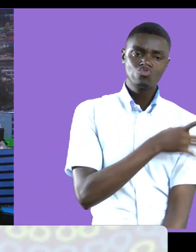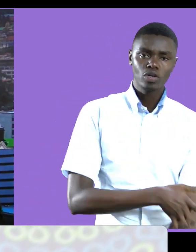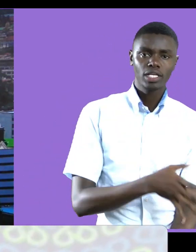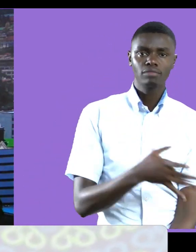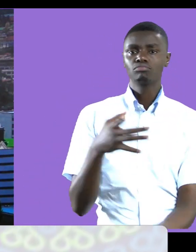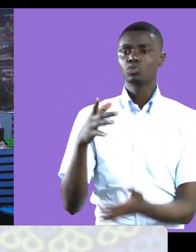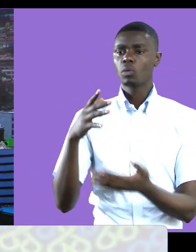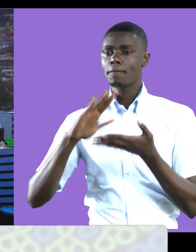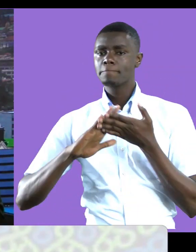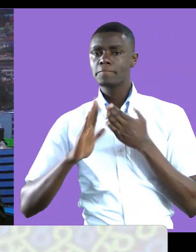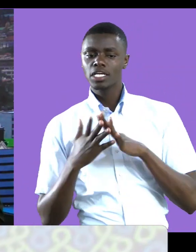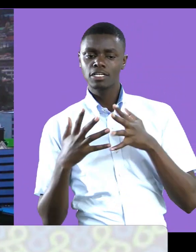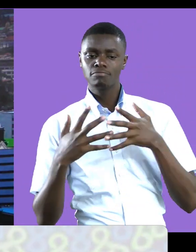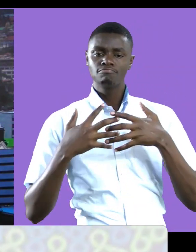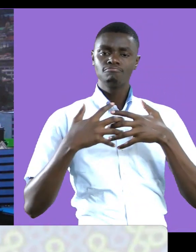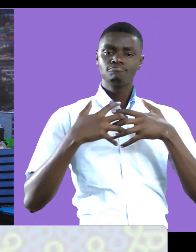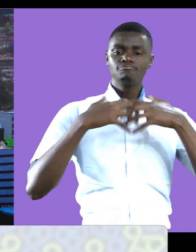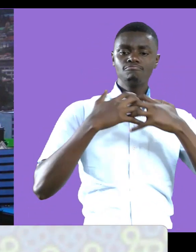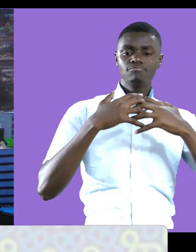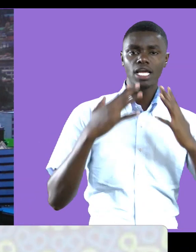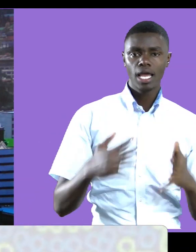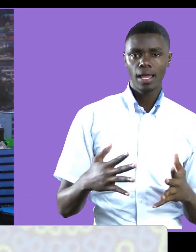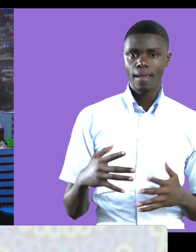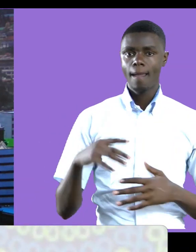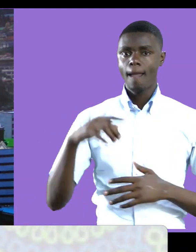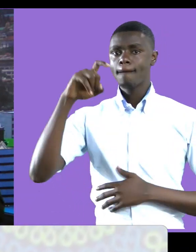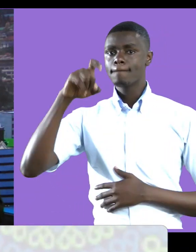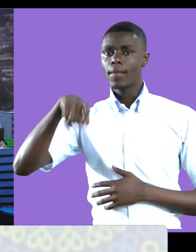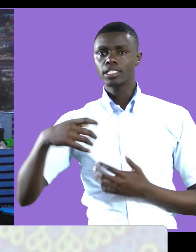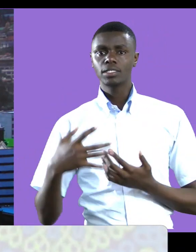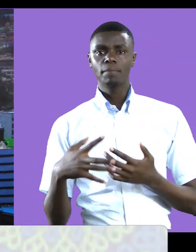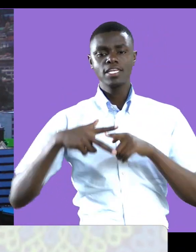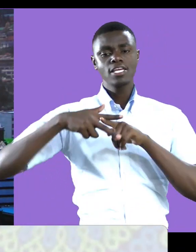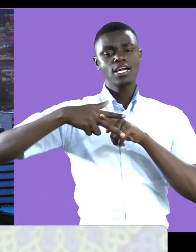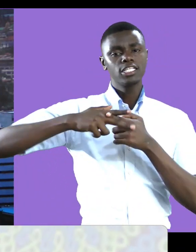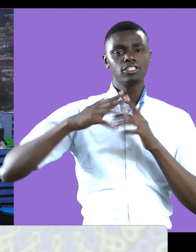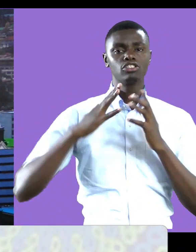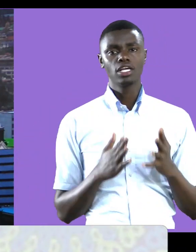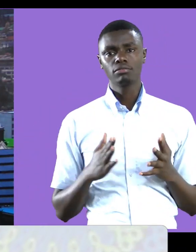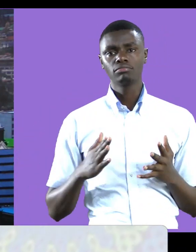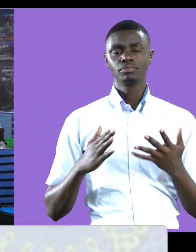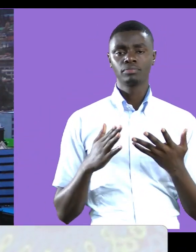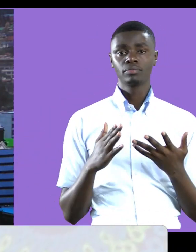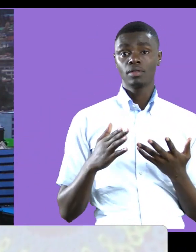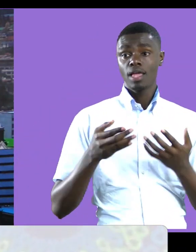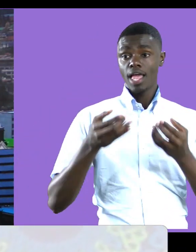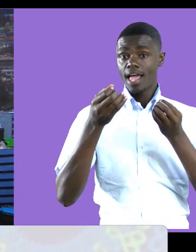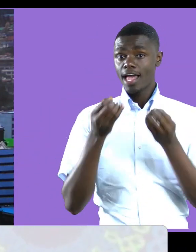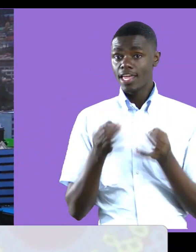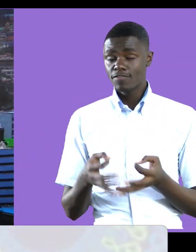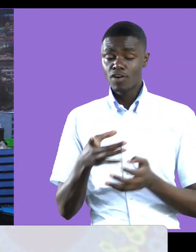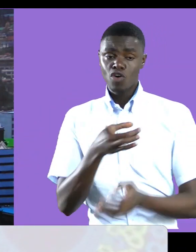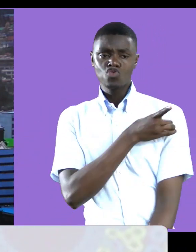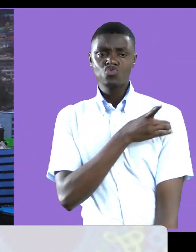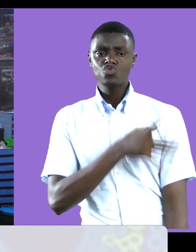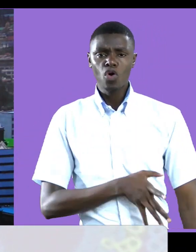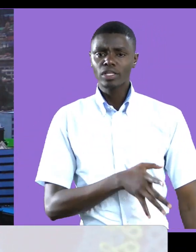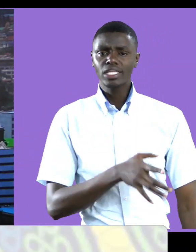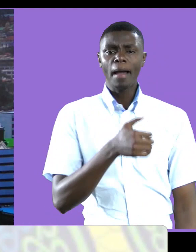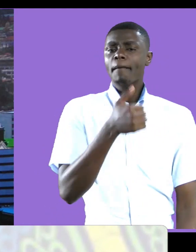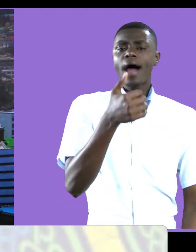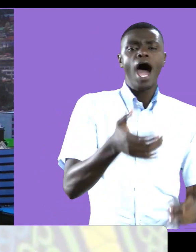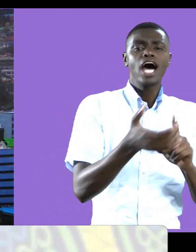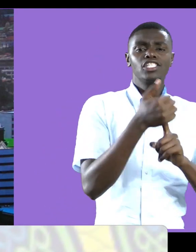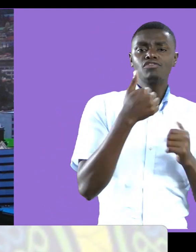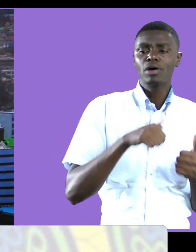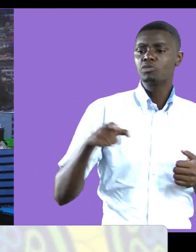ndio success. Ati wewe lazima ukue daktari bwana. Hiyo ndio So kama hujakuwa daktari ati bado hujafika.